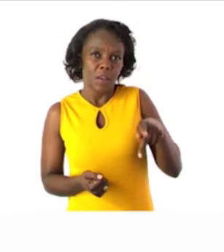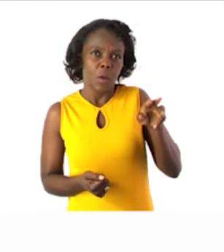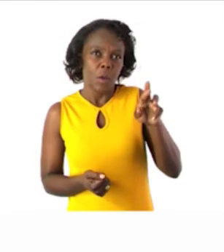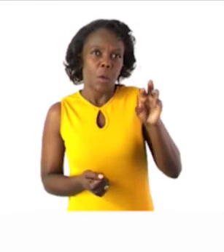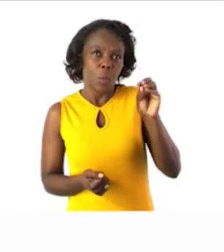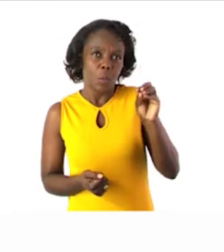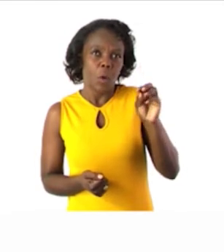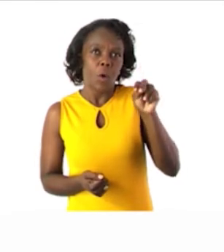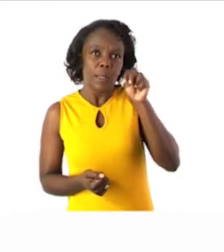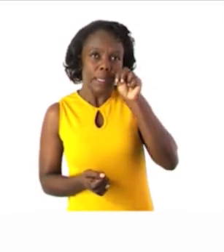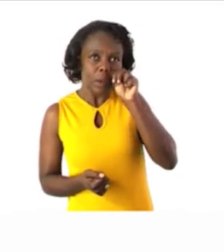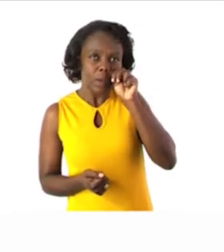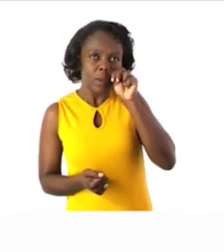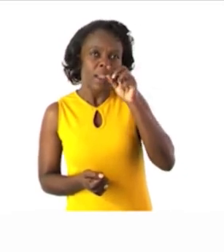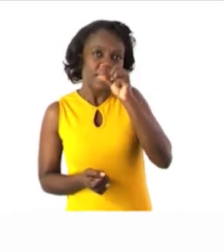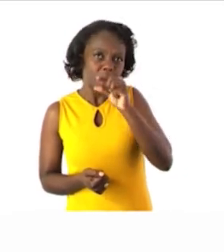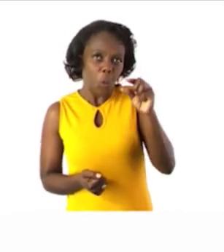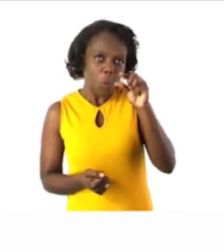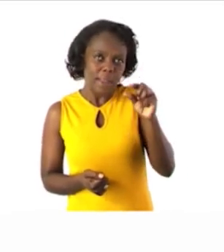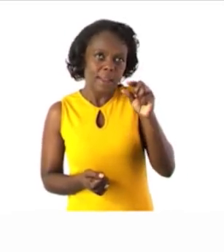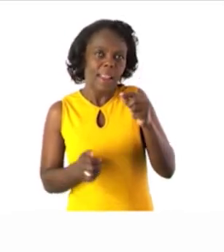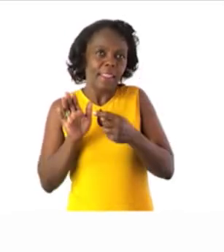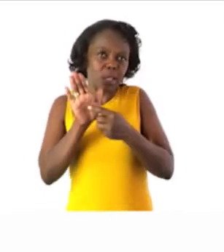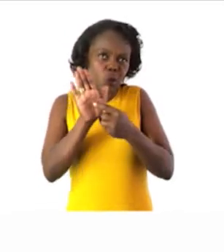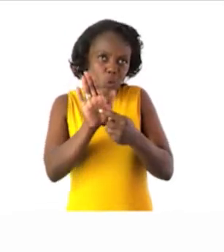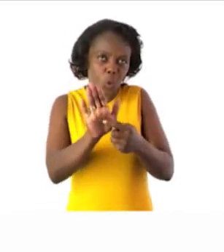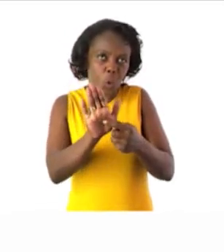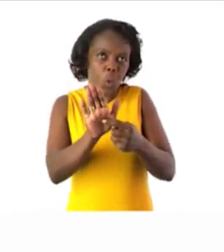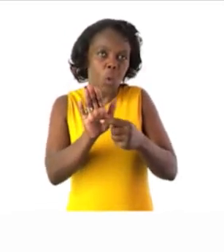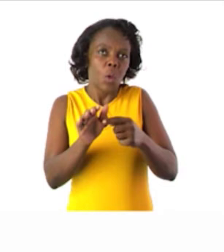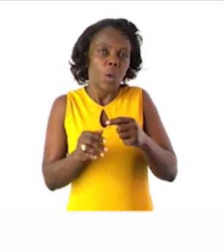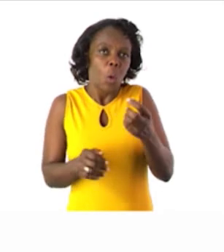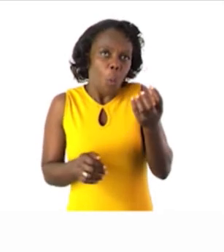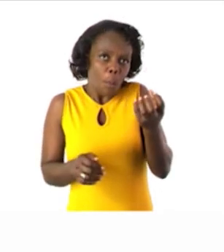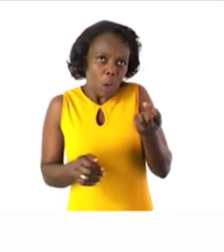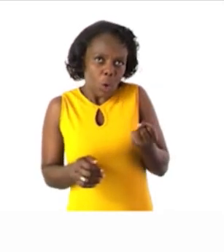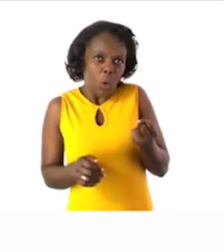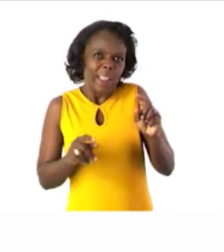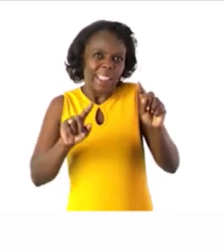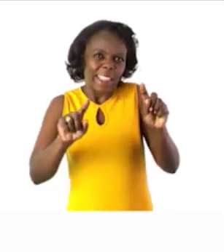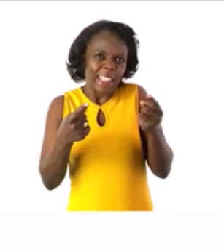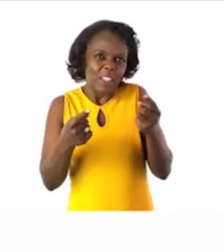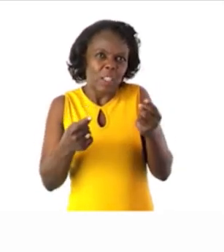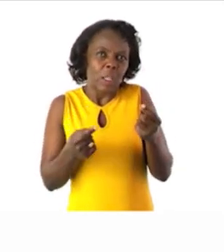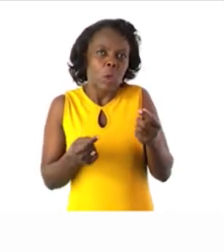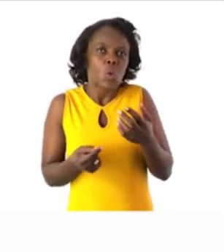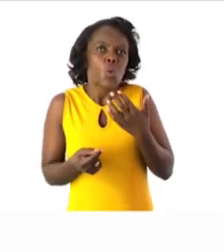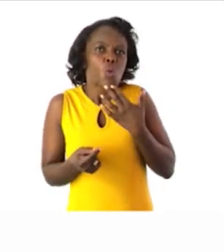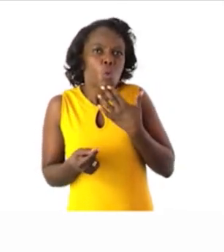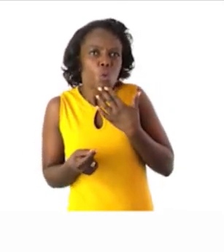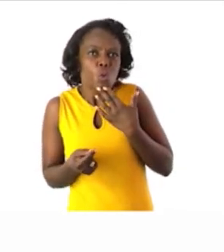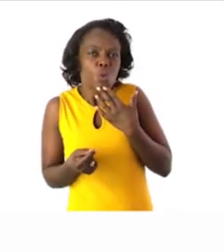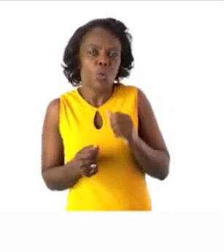that indicates the ownership of something, the ownership of anything. When something belongs to